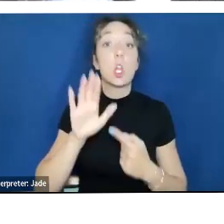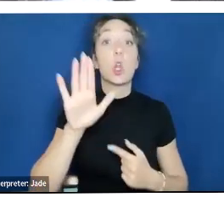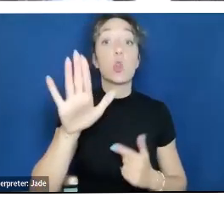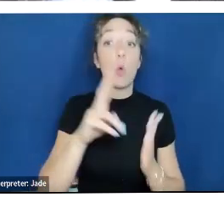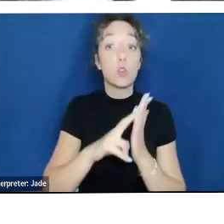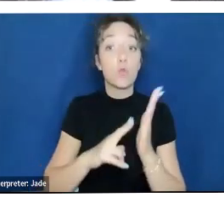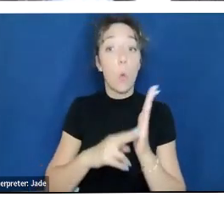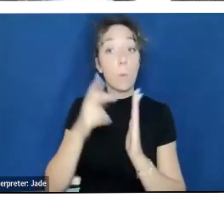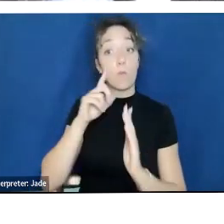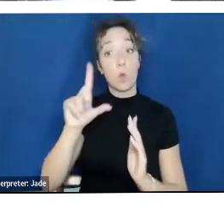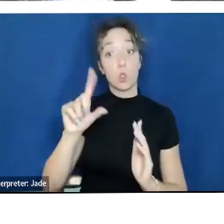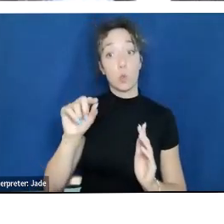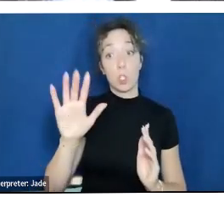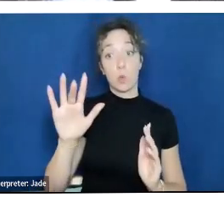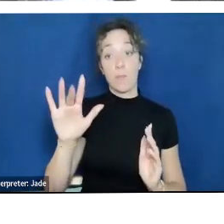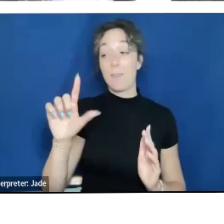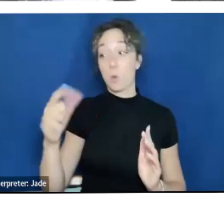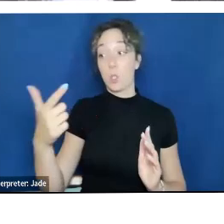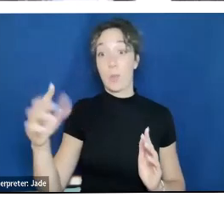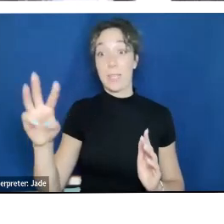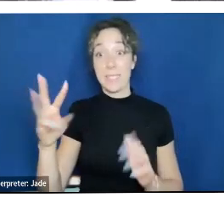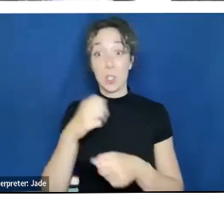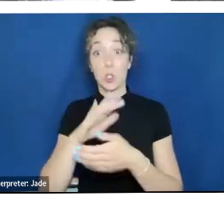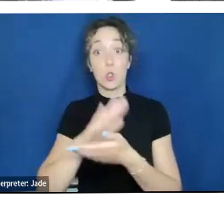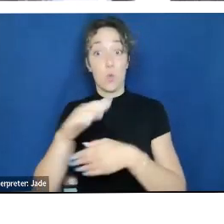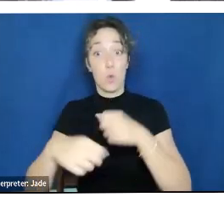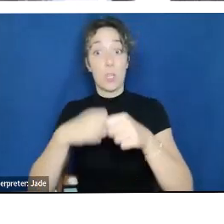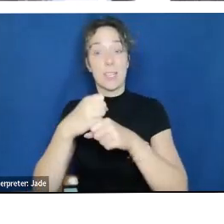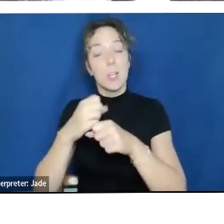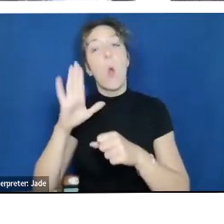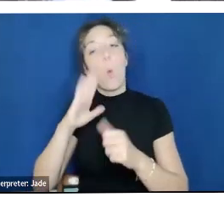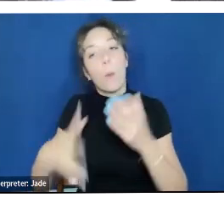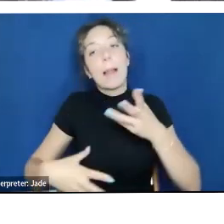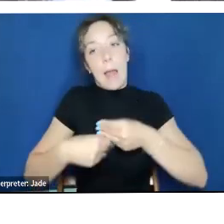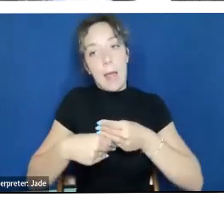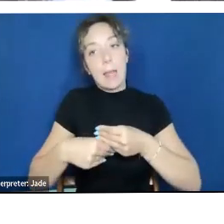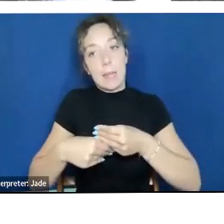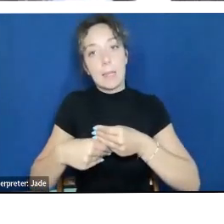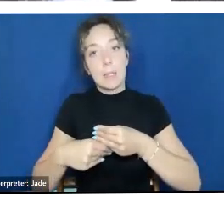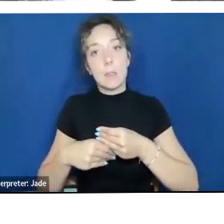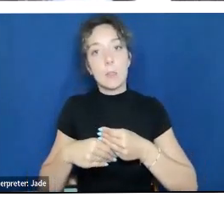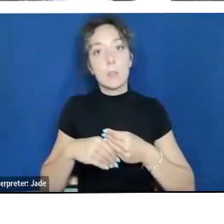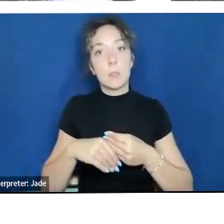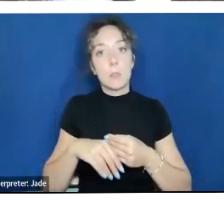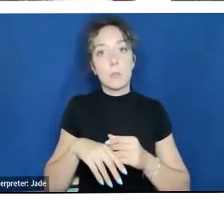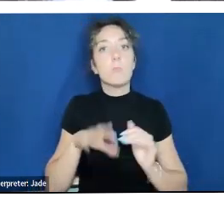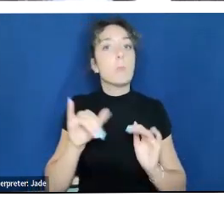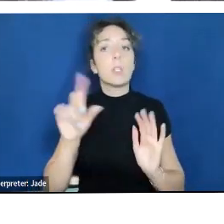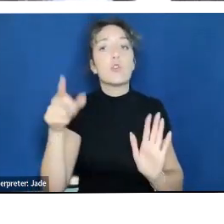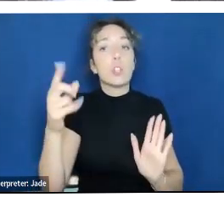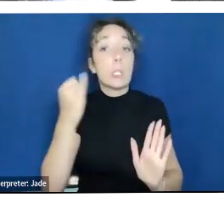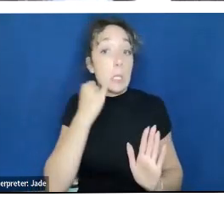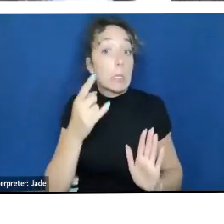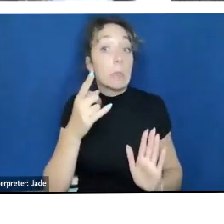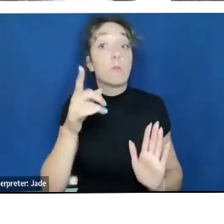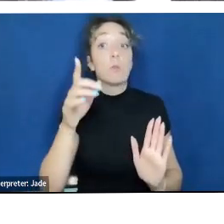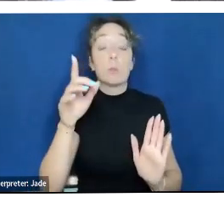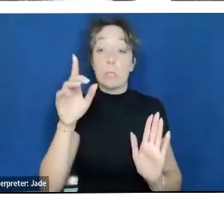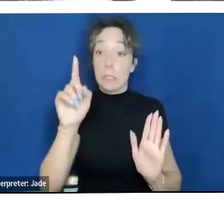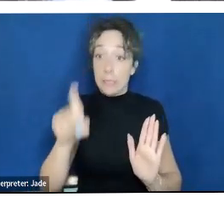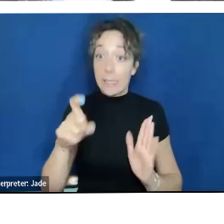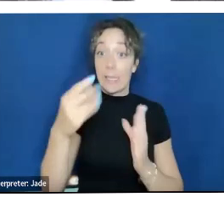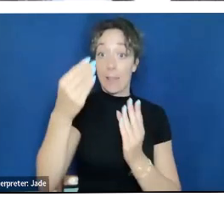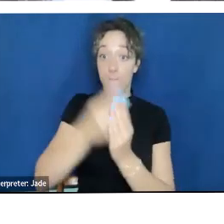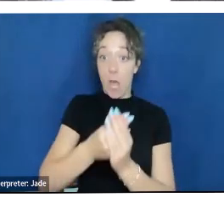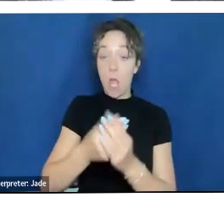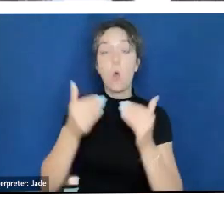for the 25-26 school year are added. Again, this is just to say if you need that file, go ahead and download it